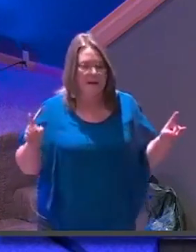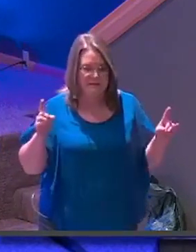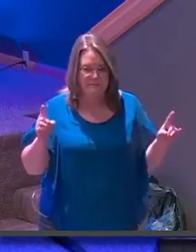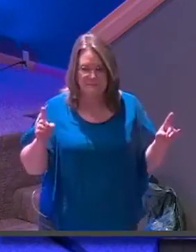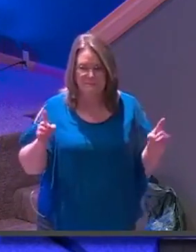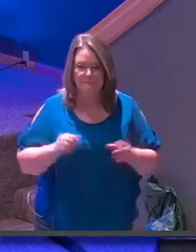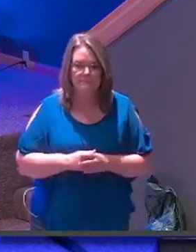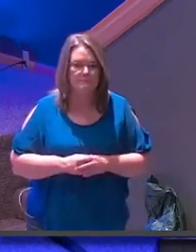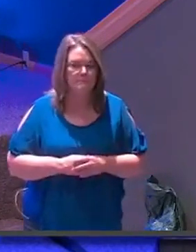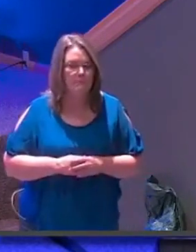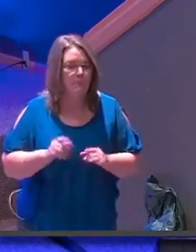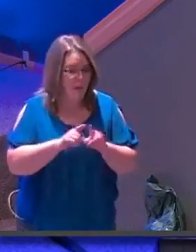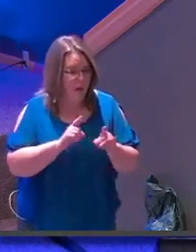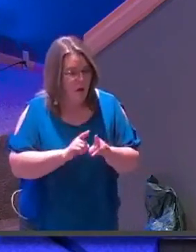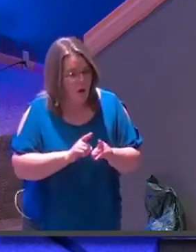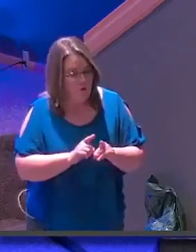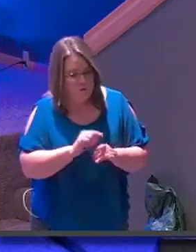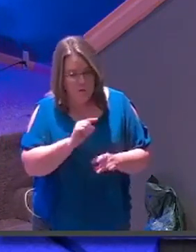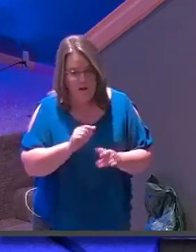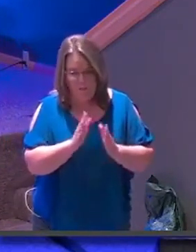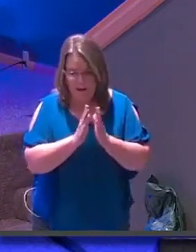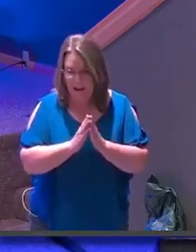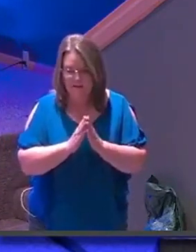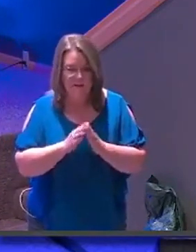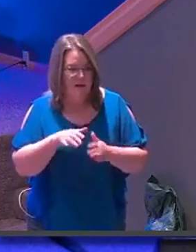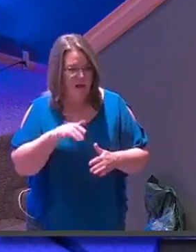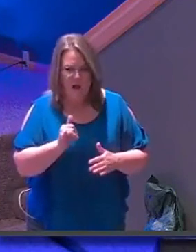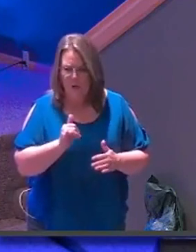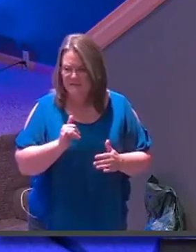I'm also going to just ask, are we still live streaming?